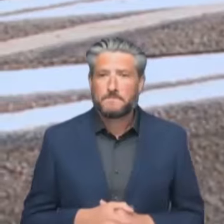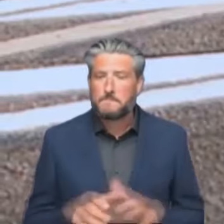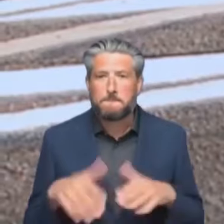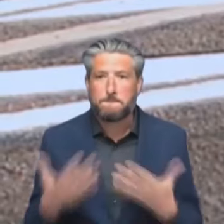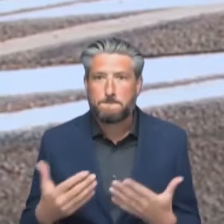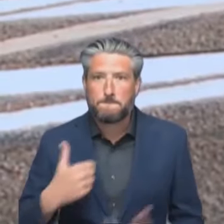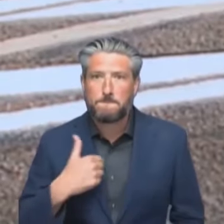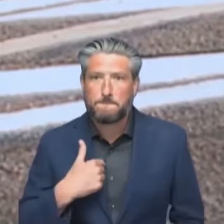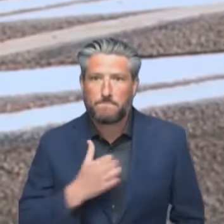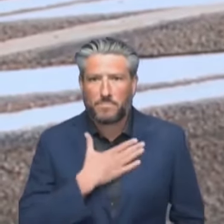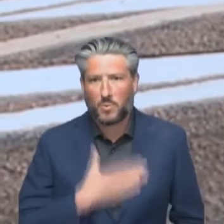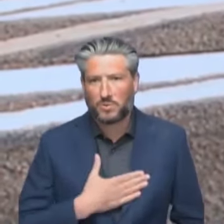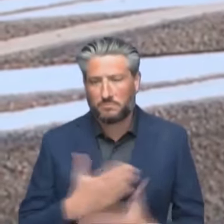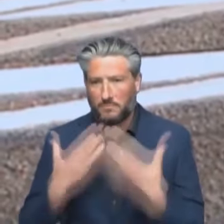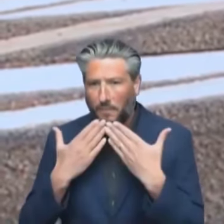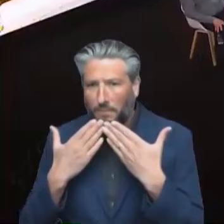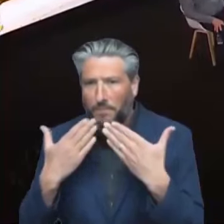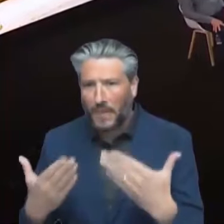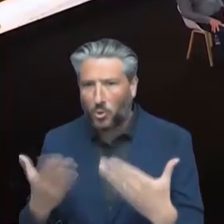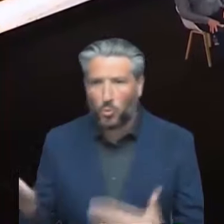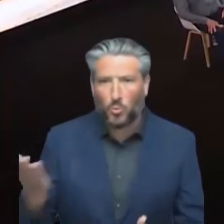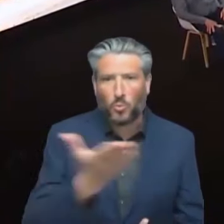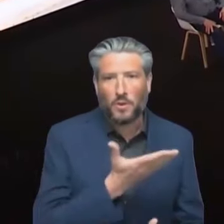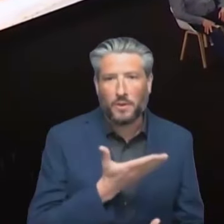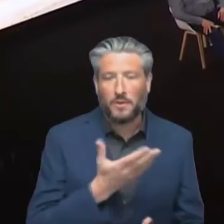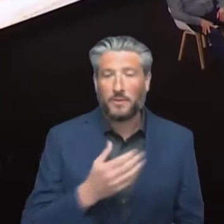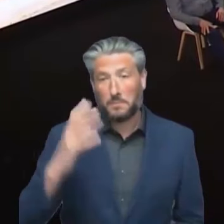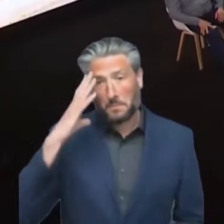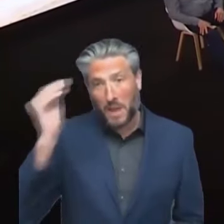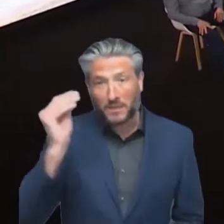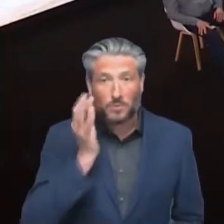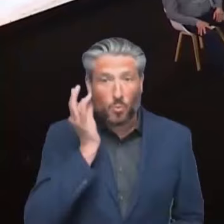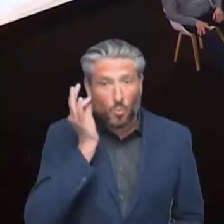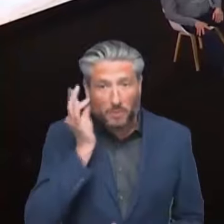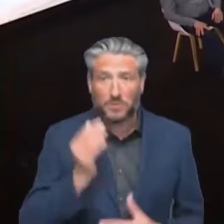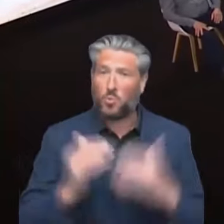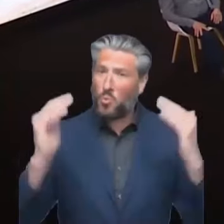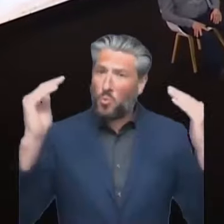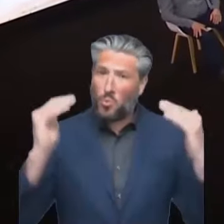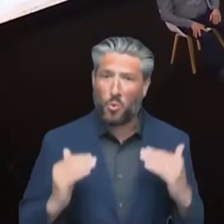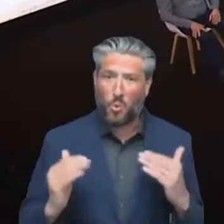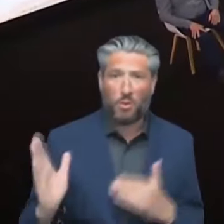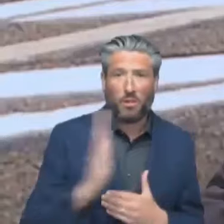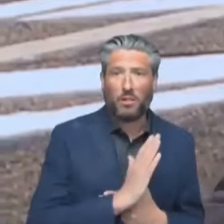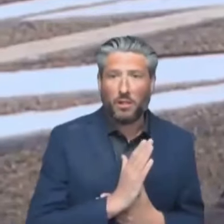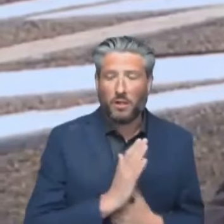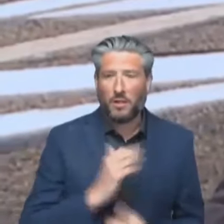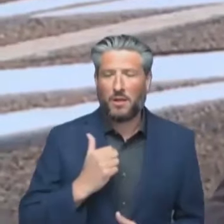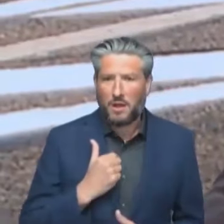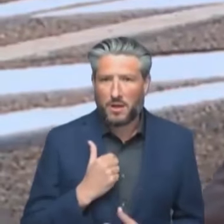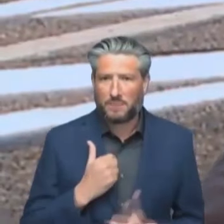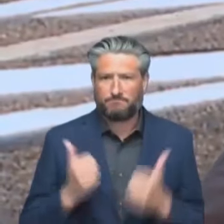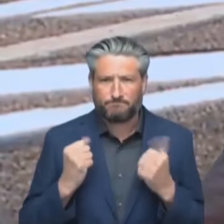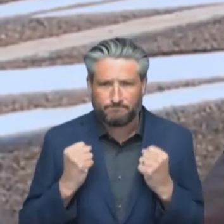like to thank all of the women and the men who embody the strength and give us such great confidence in the future of the group.